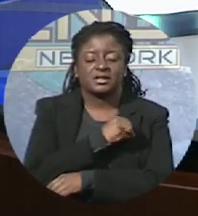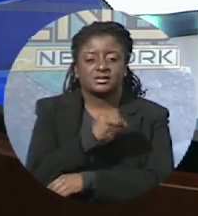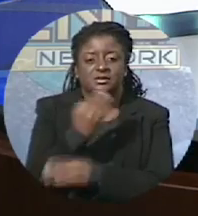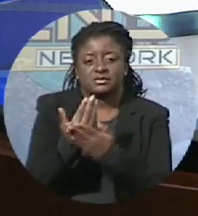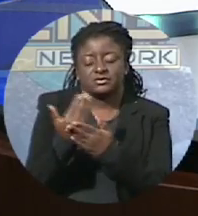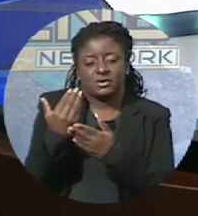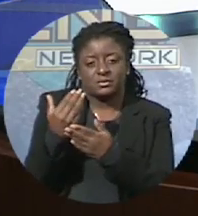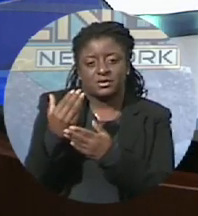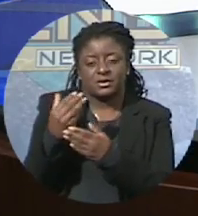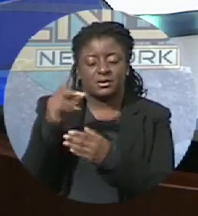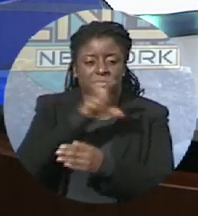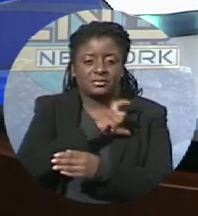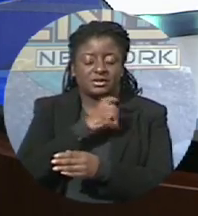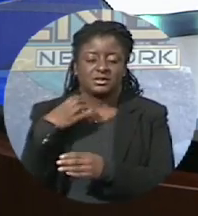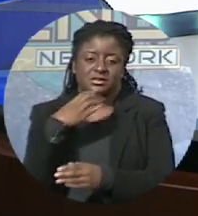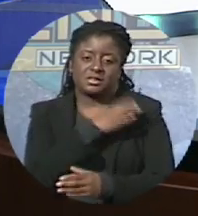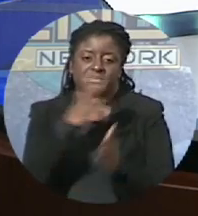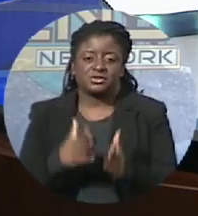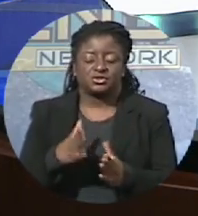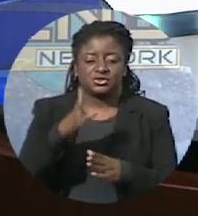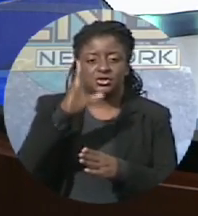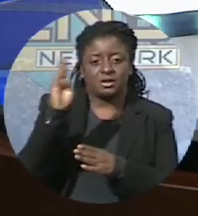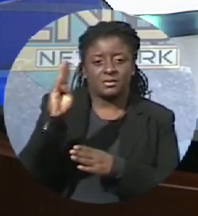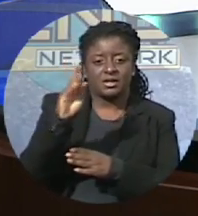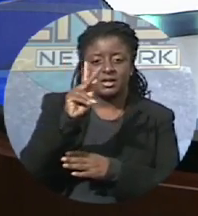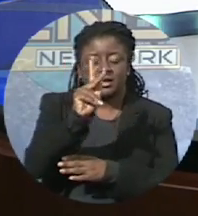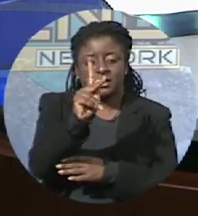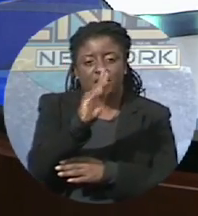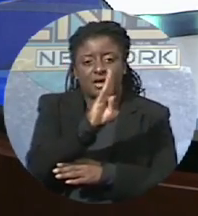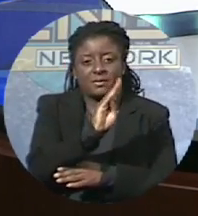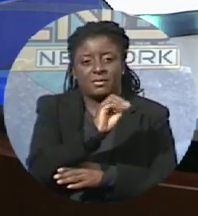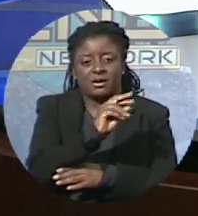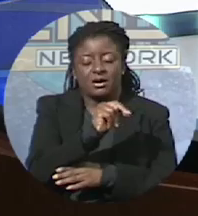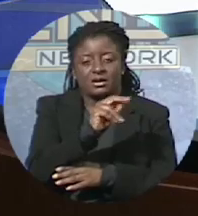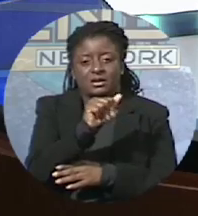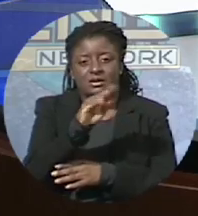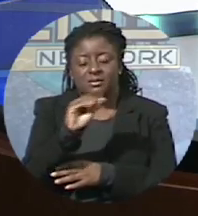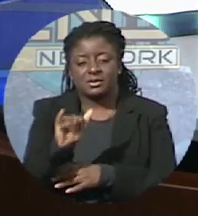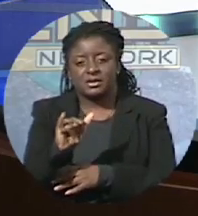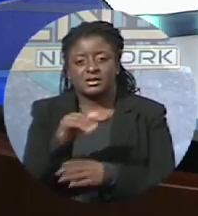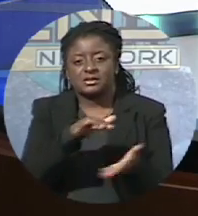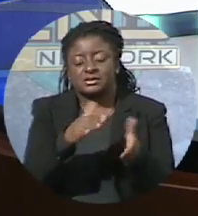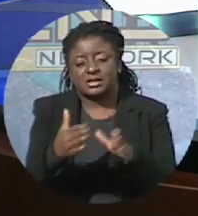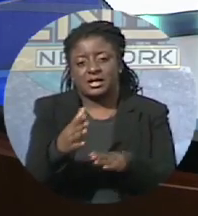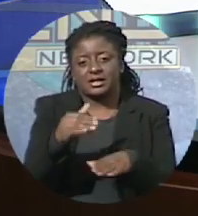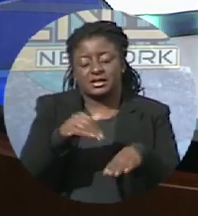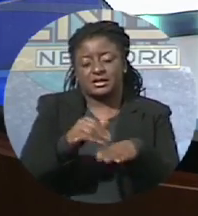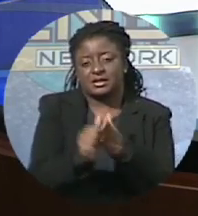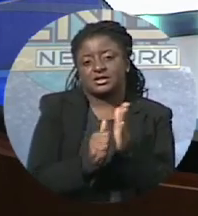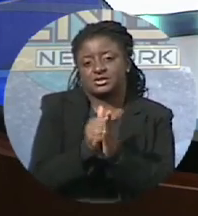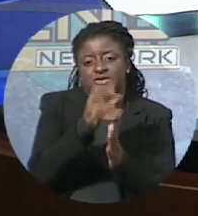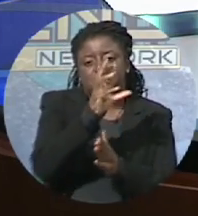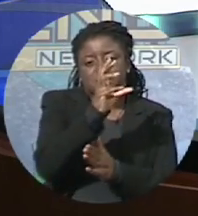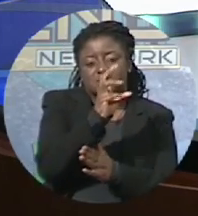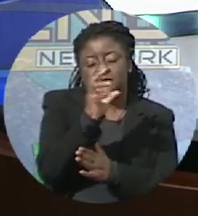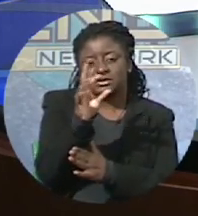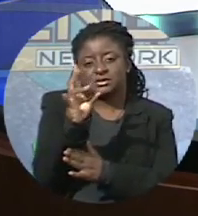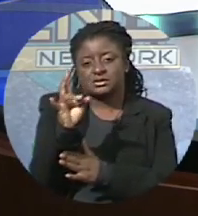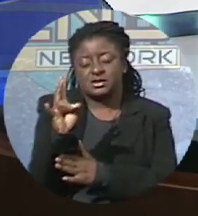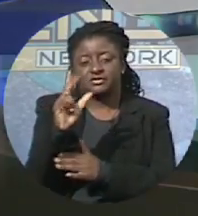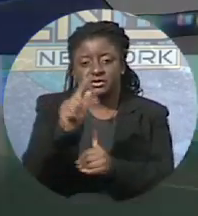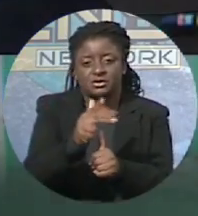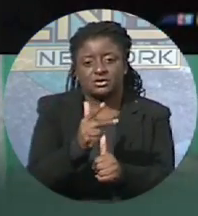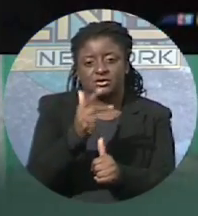Well, former police commissioner Bernard Kenneth Bonamy has died. He was 67. Bonamy, a native of Cat Island, served as the third